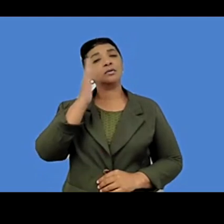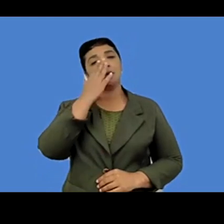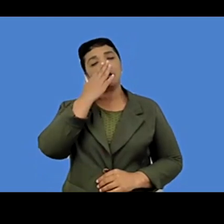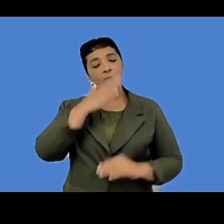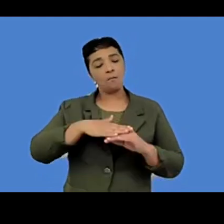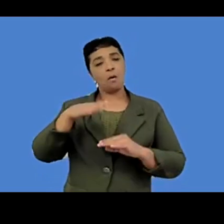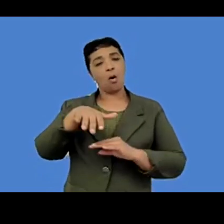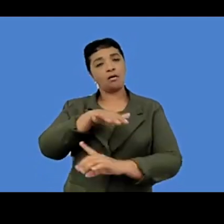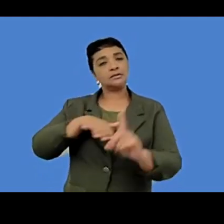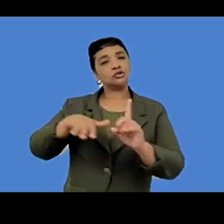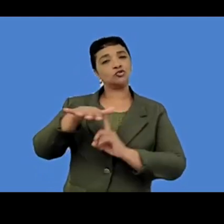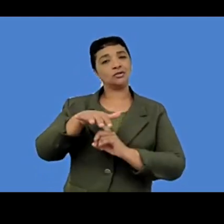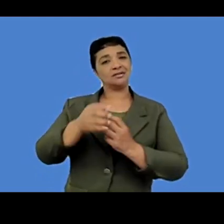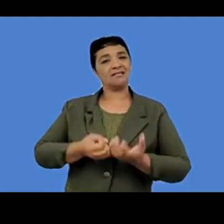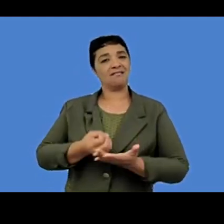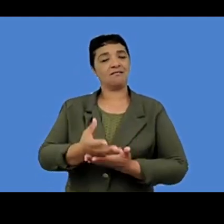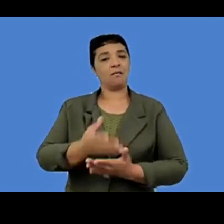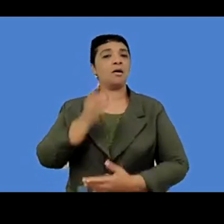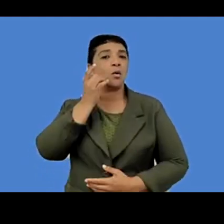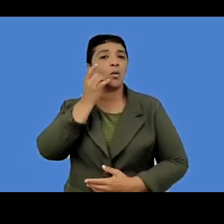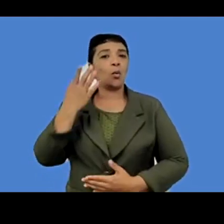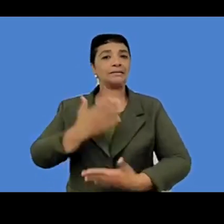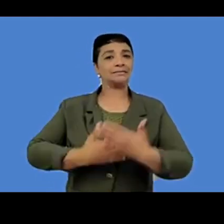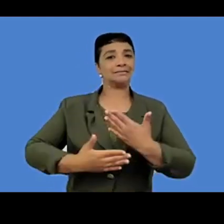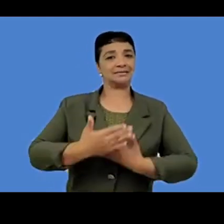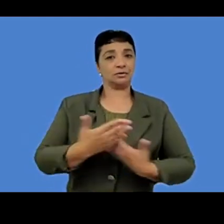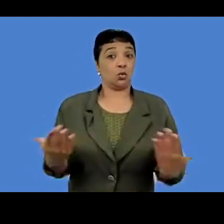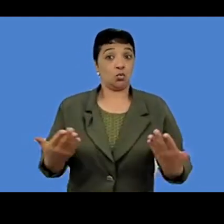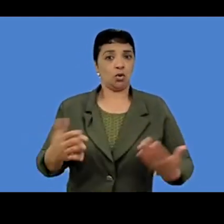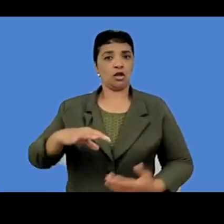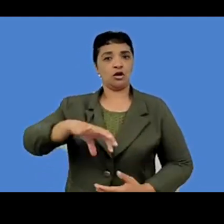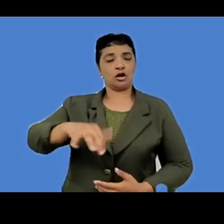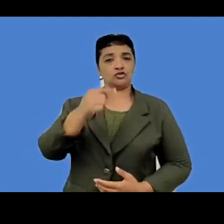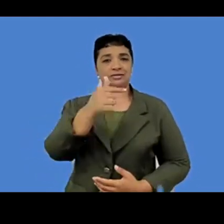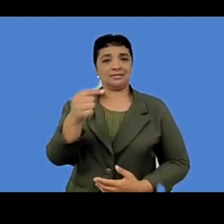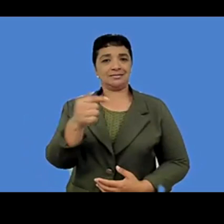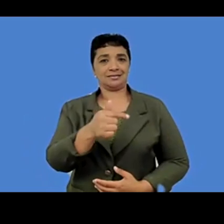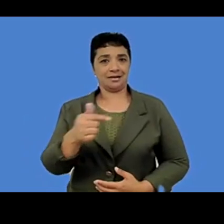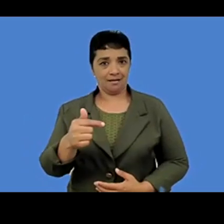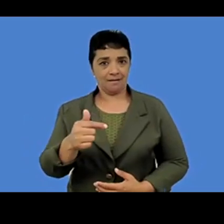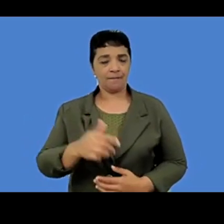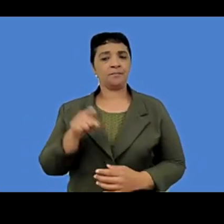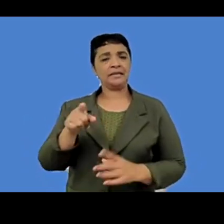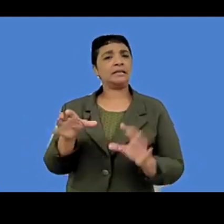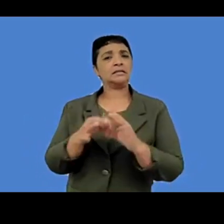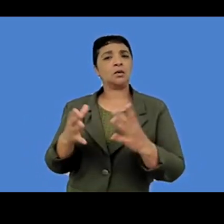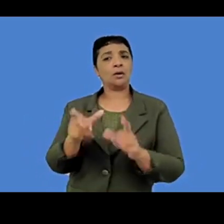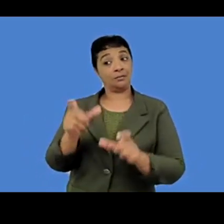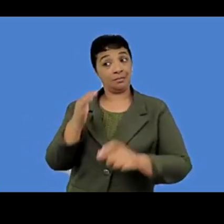of persons with albinism in Tanzania with regard to violence and attacks.